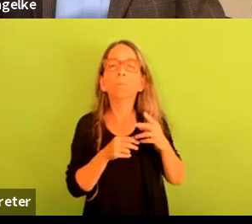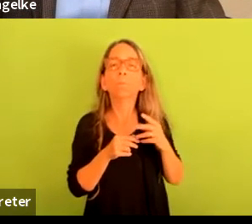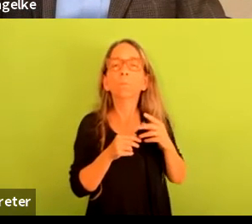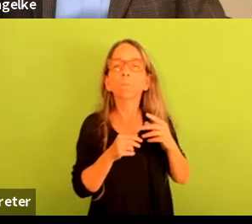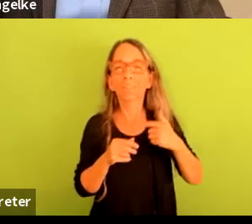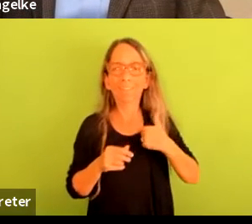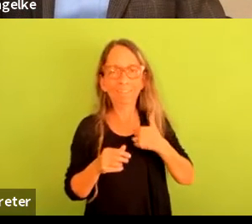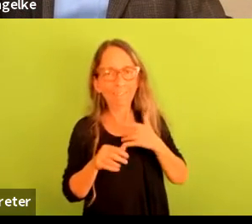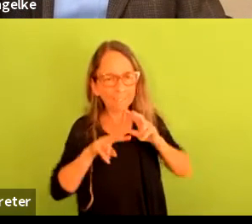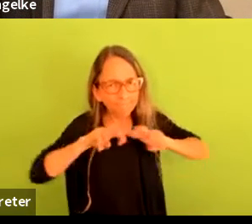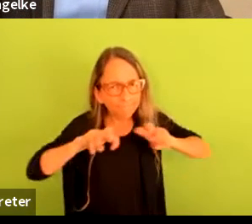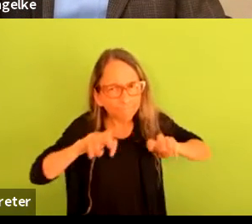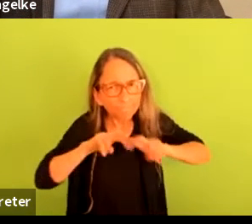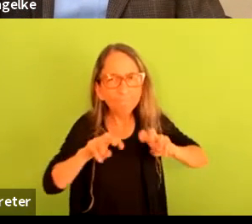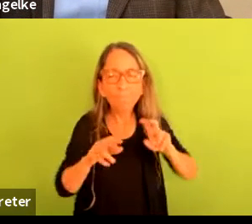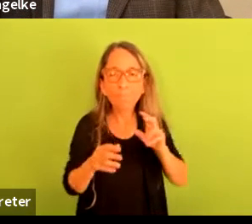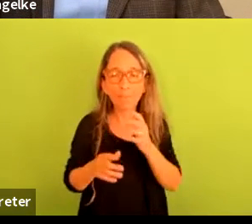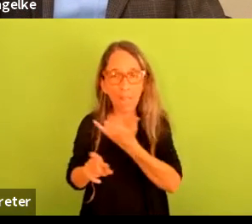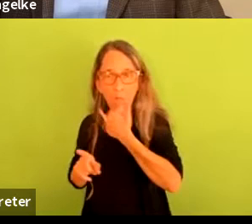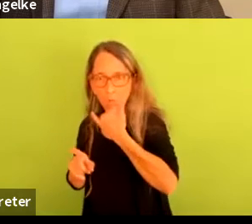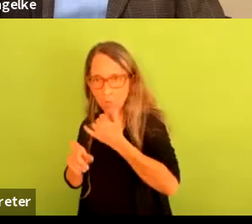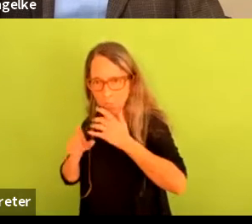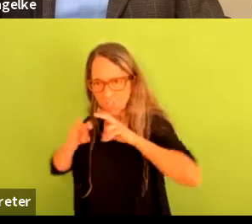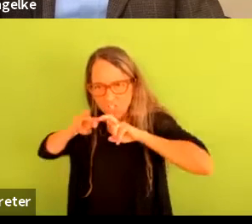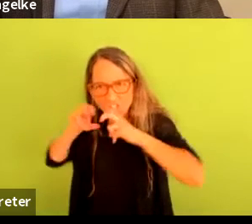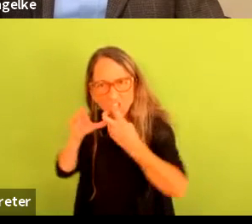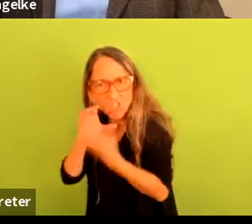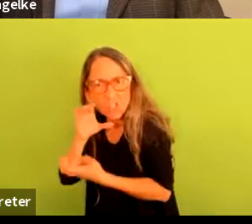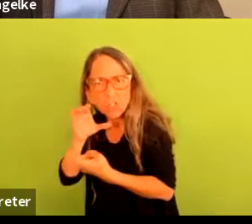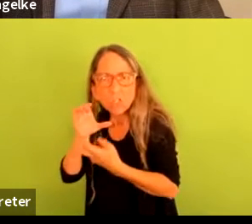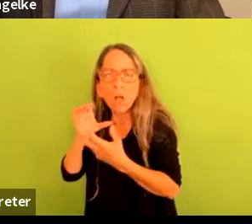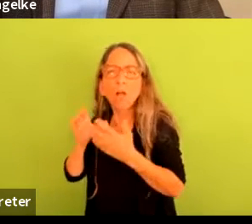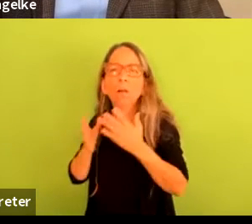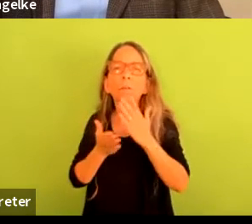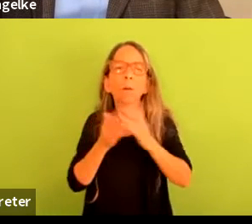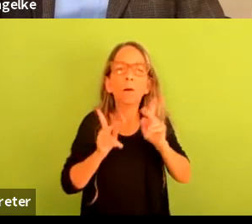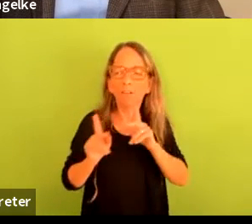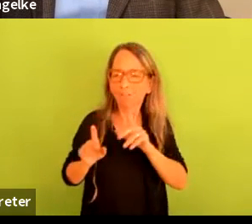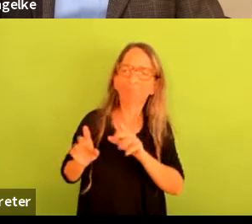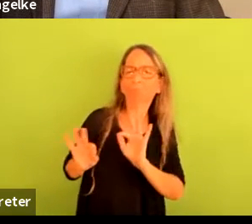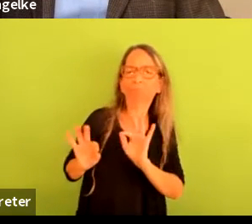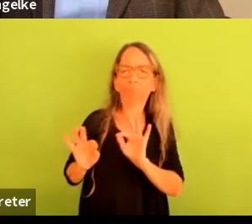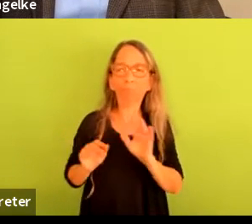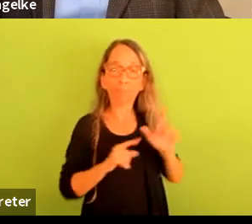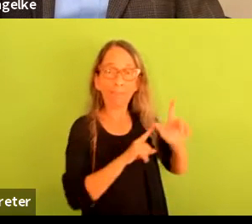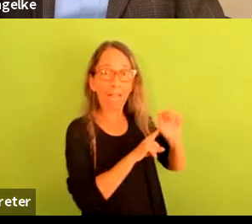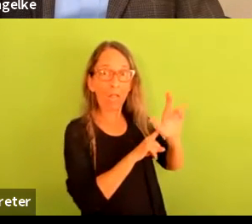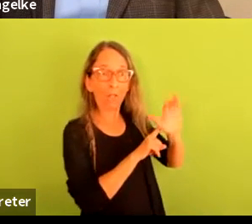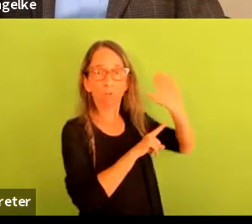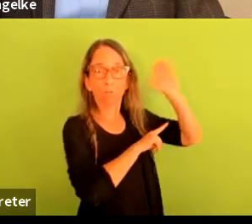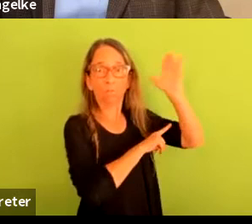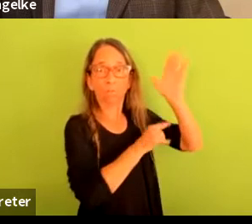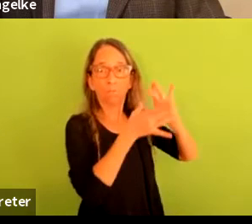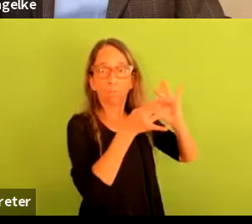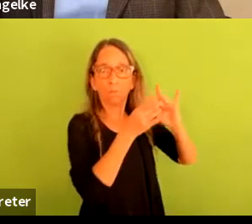errors more harshly. And as Larry brought up, there are certain words that some ASRs really like to insert